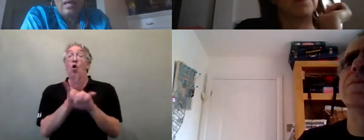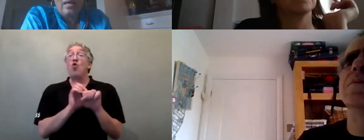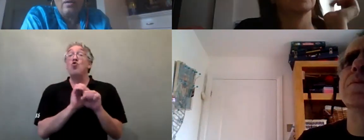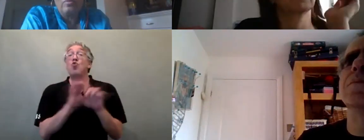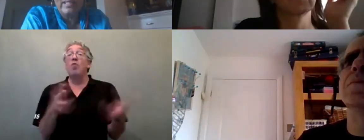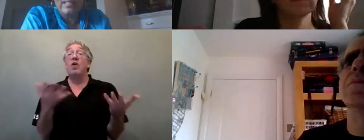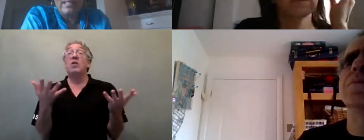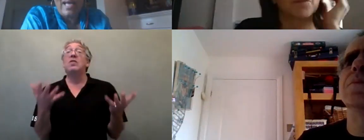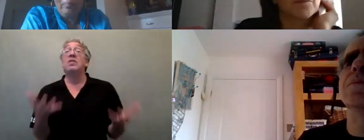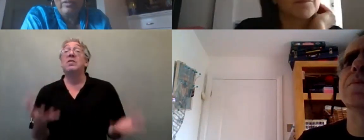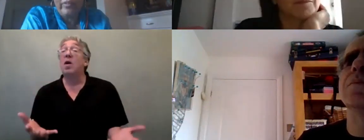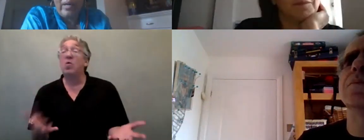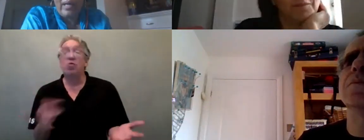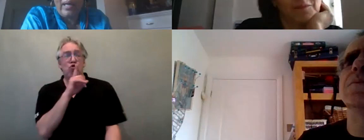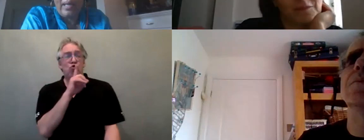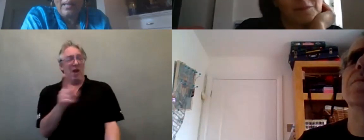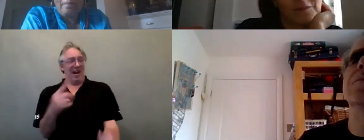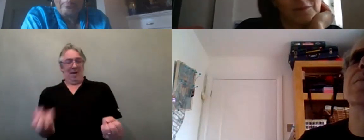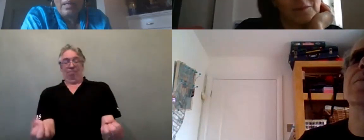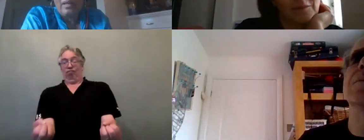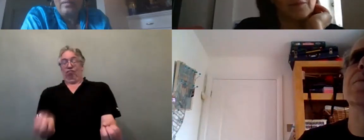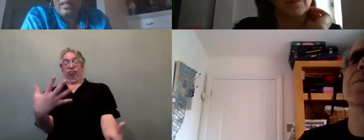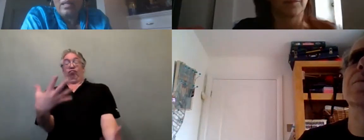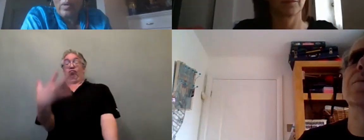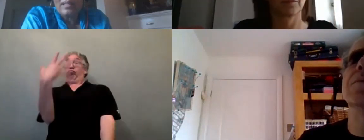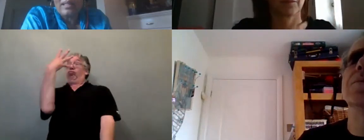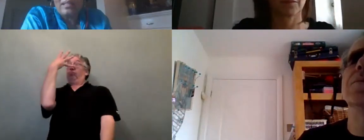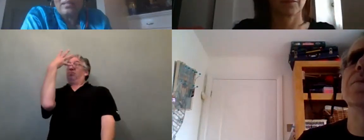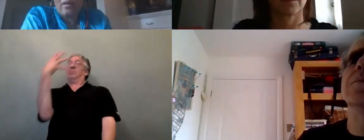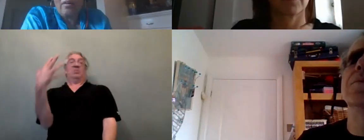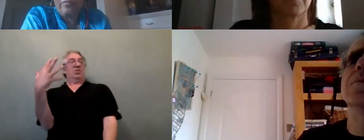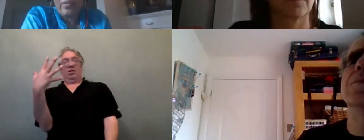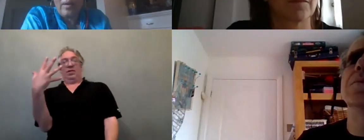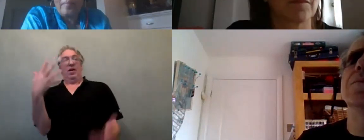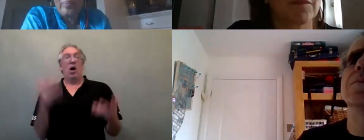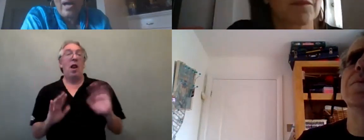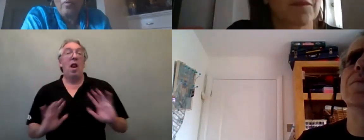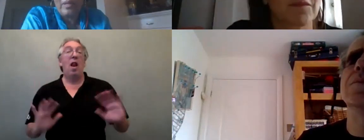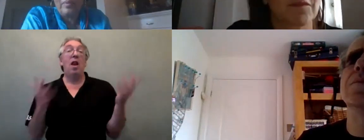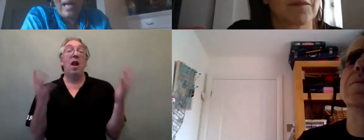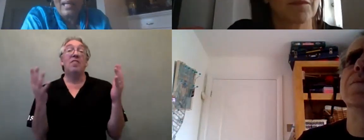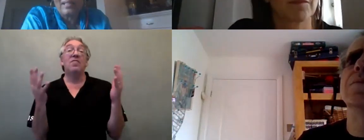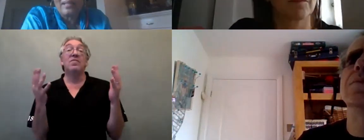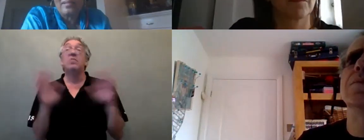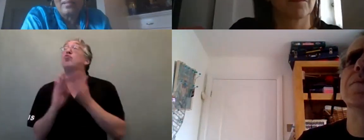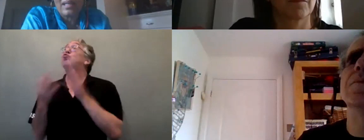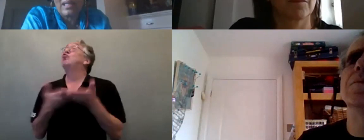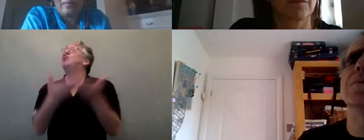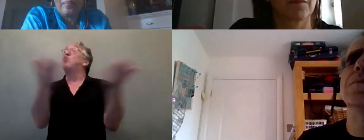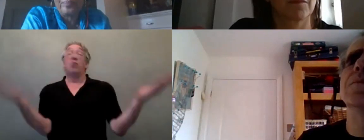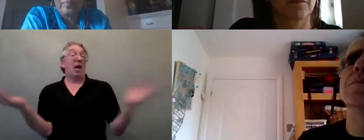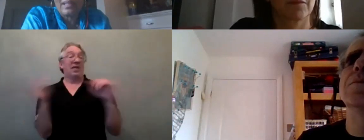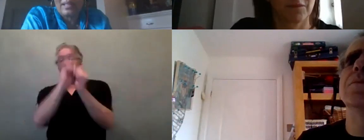to really amplify the inequalities of how people access